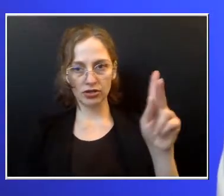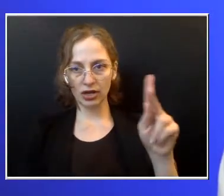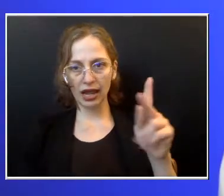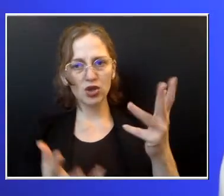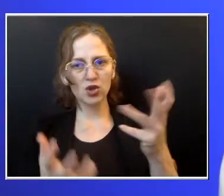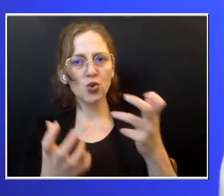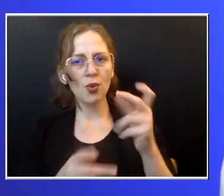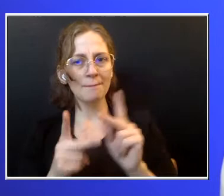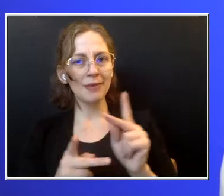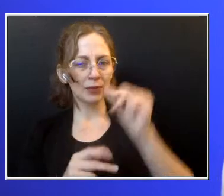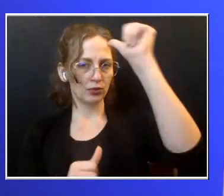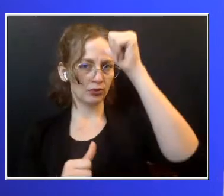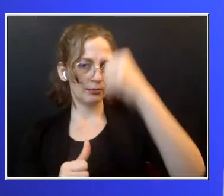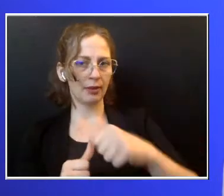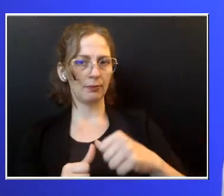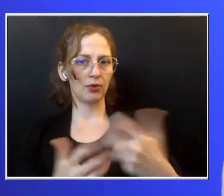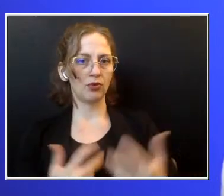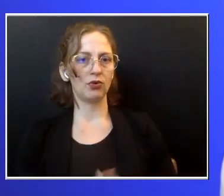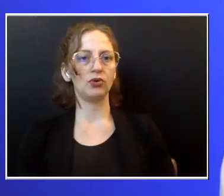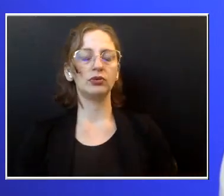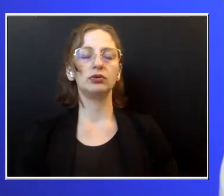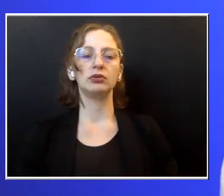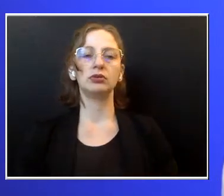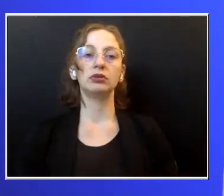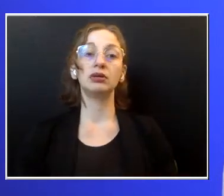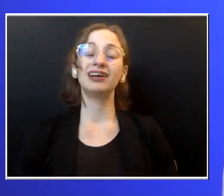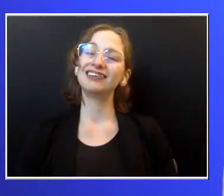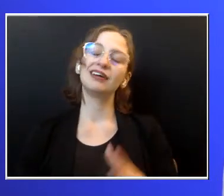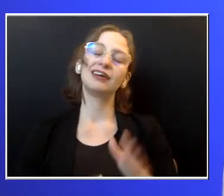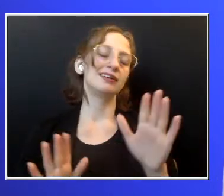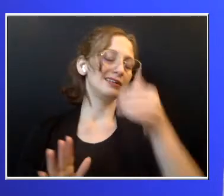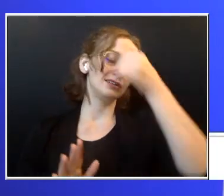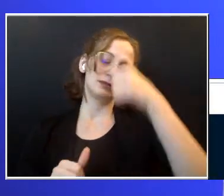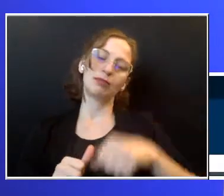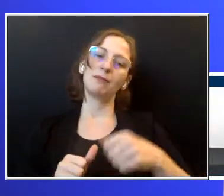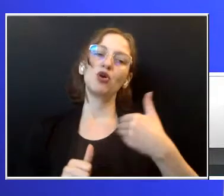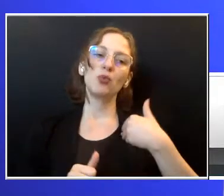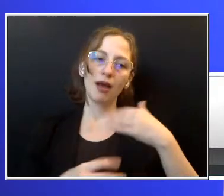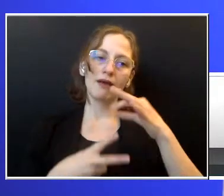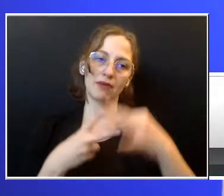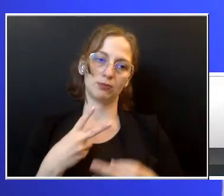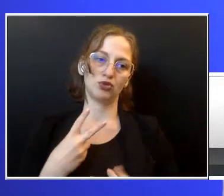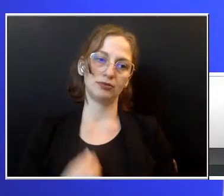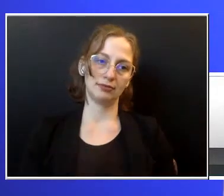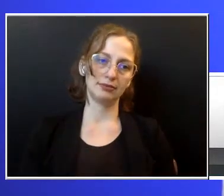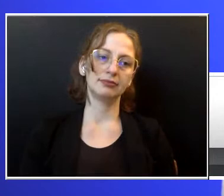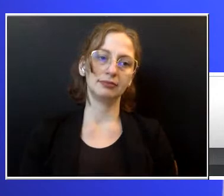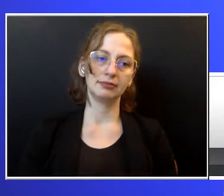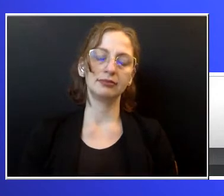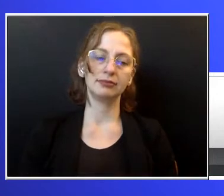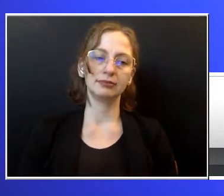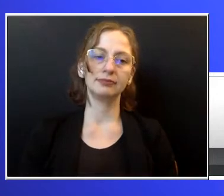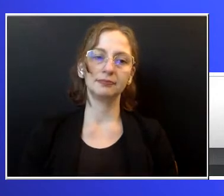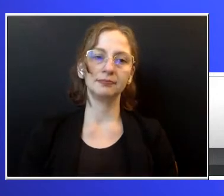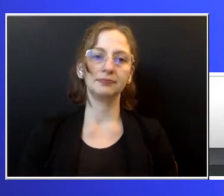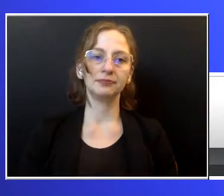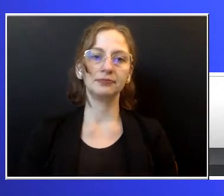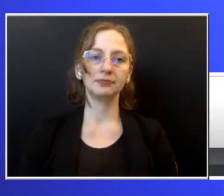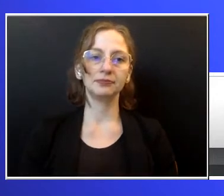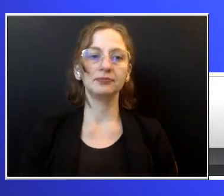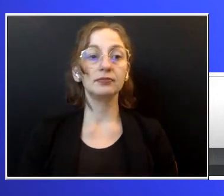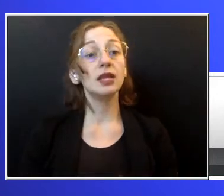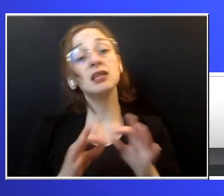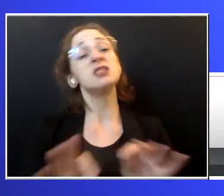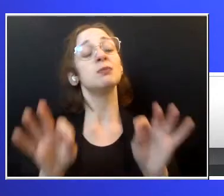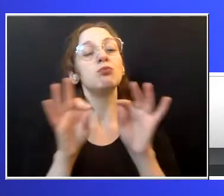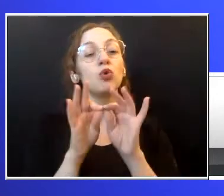Well, you know, the takeaway is that you've got options. And, you know, what we want to do is, you know, talk about what the options are